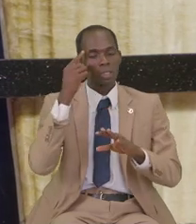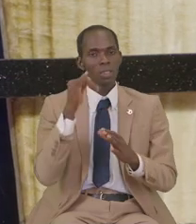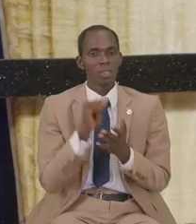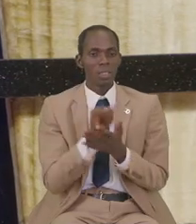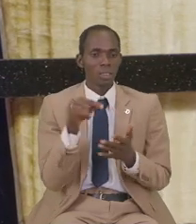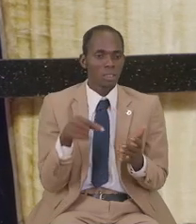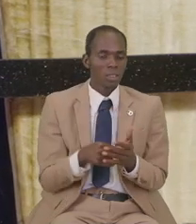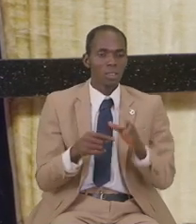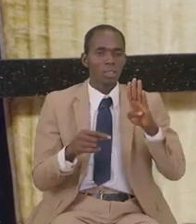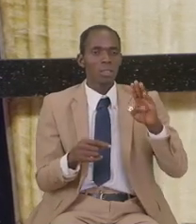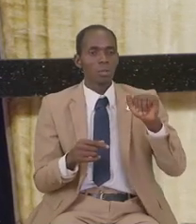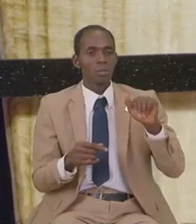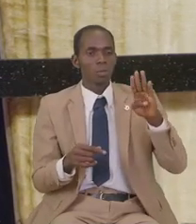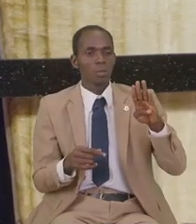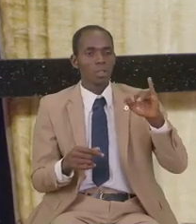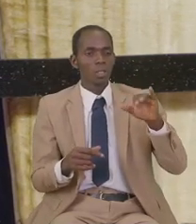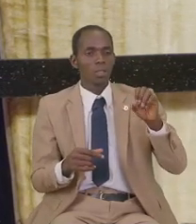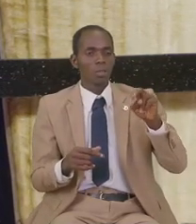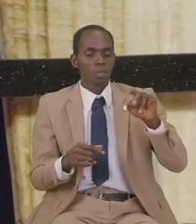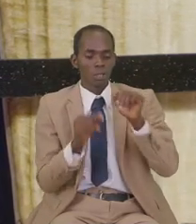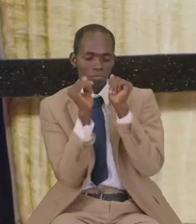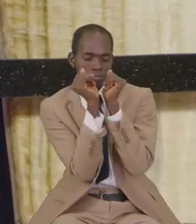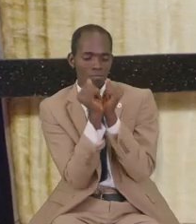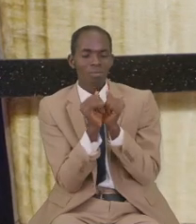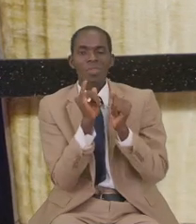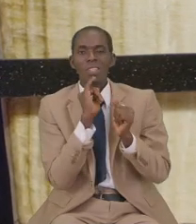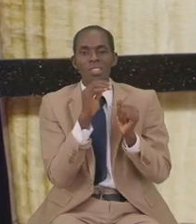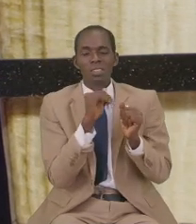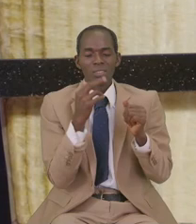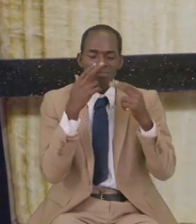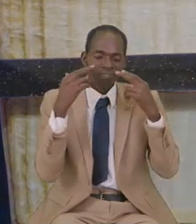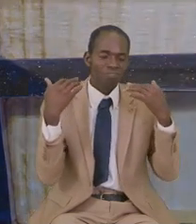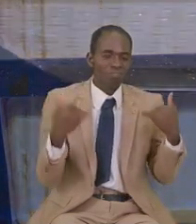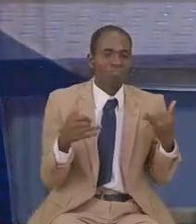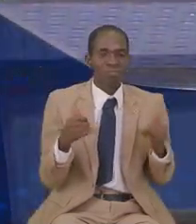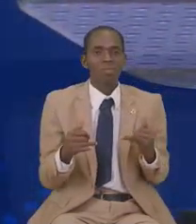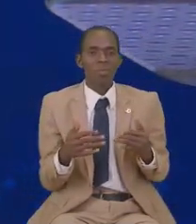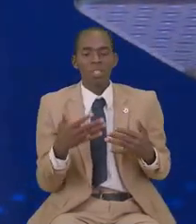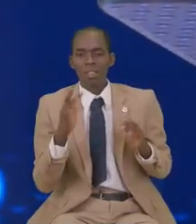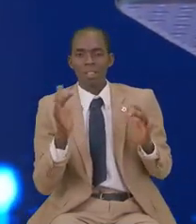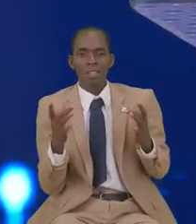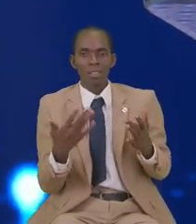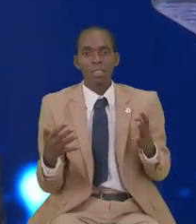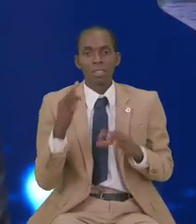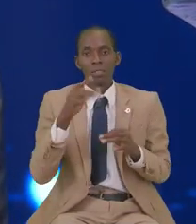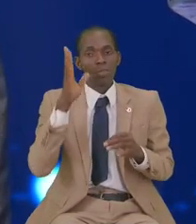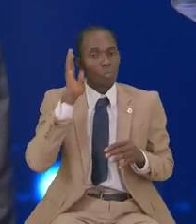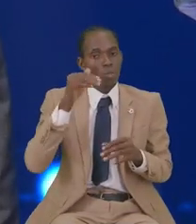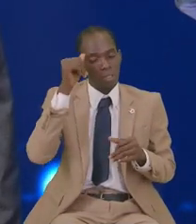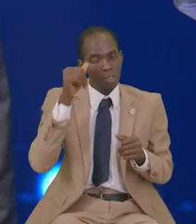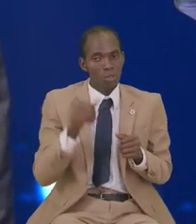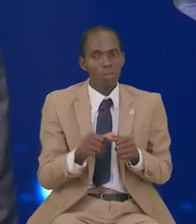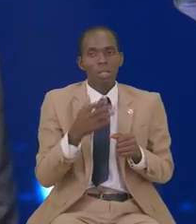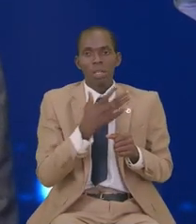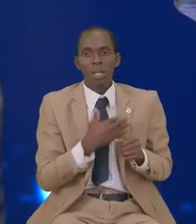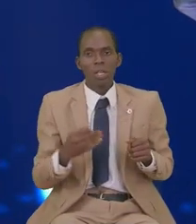Babylonian captivity is child's play, if you will return, if you will recollect what you should have done, you didn't